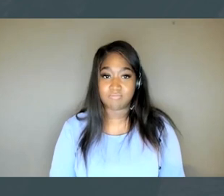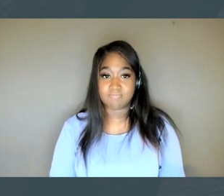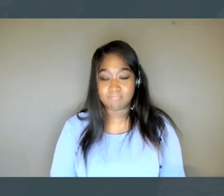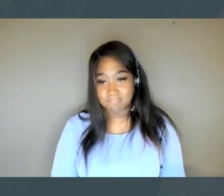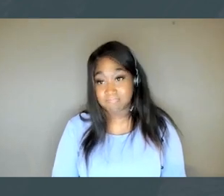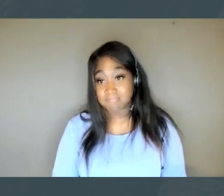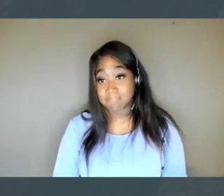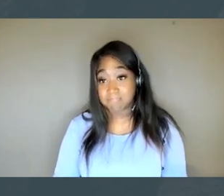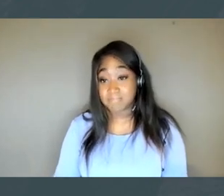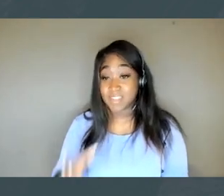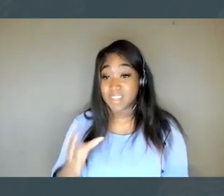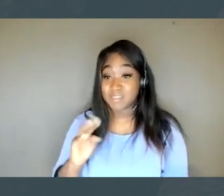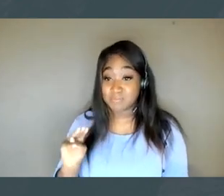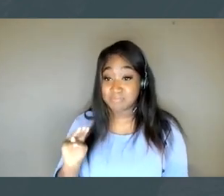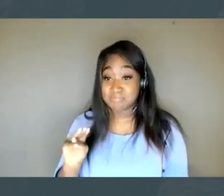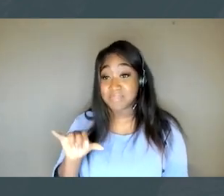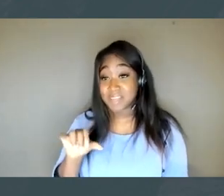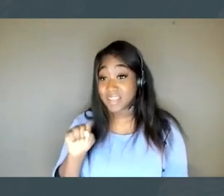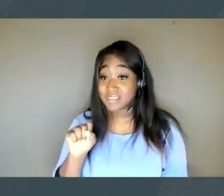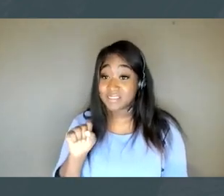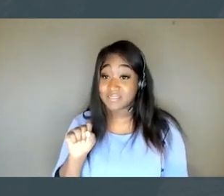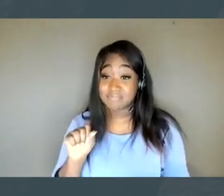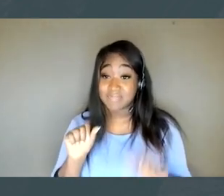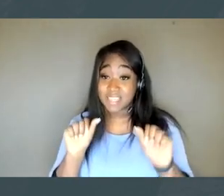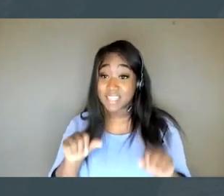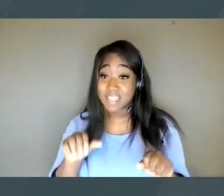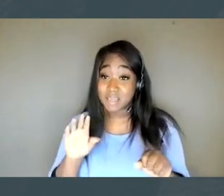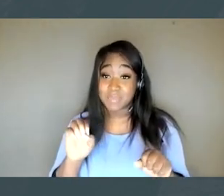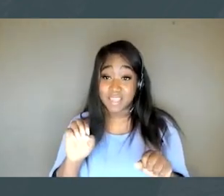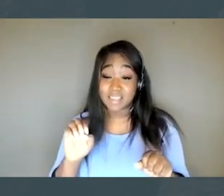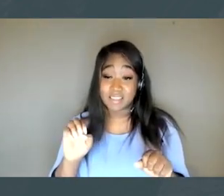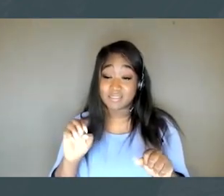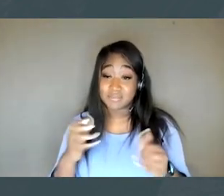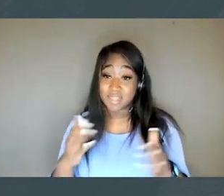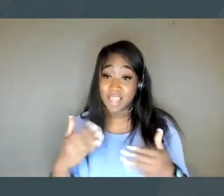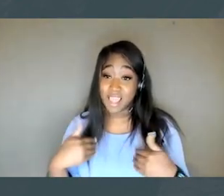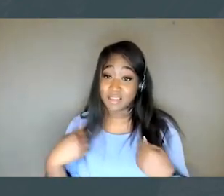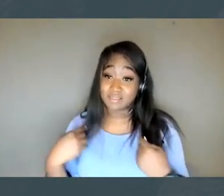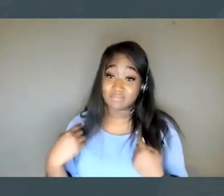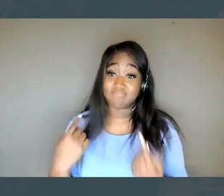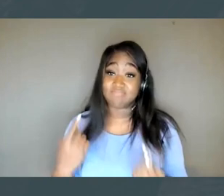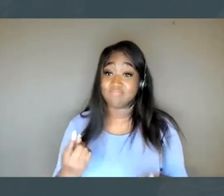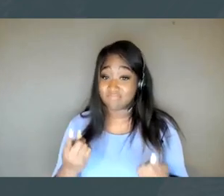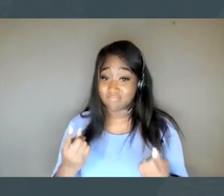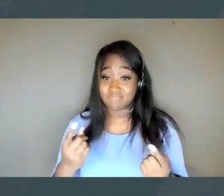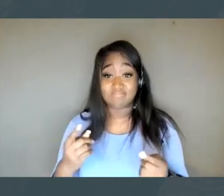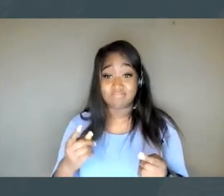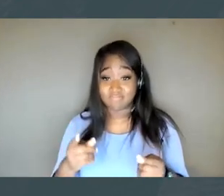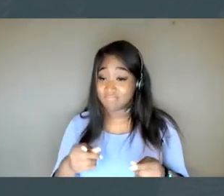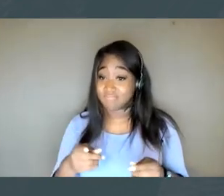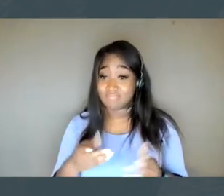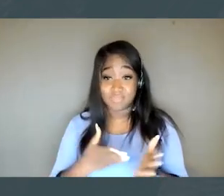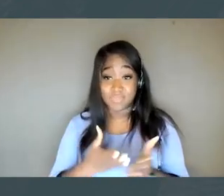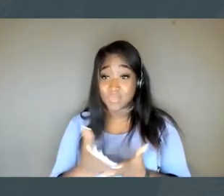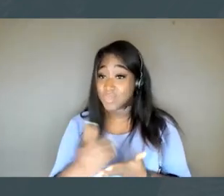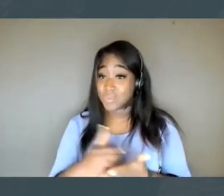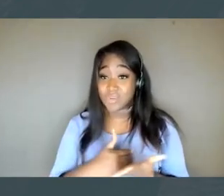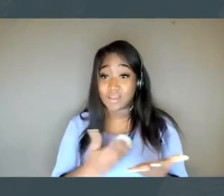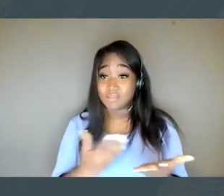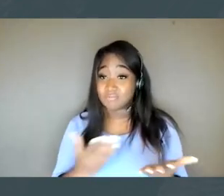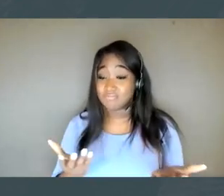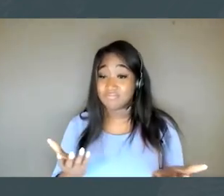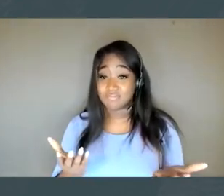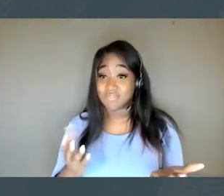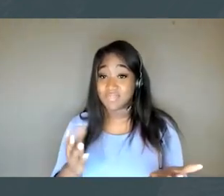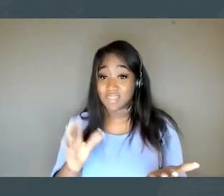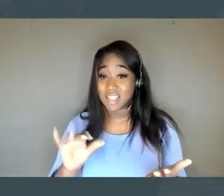Yes, it can be. It has been thought about. This is the, you know, this is the